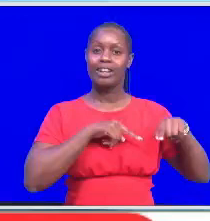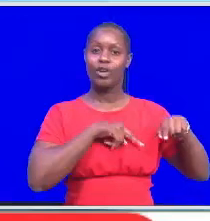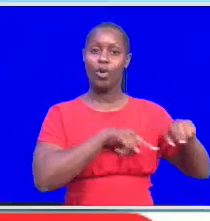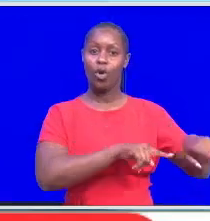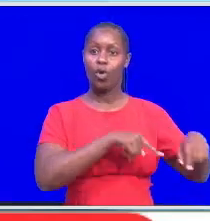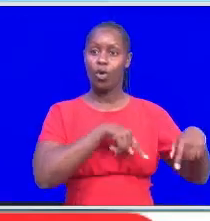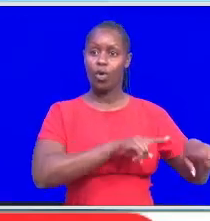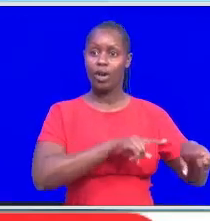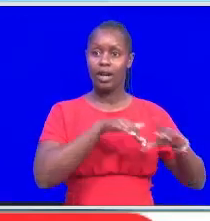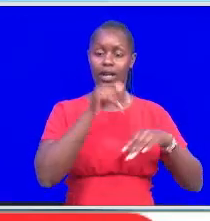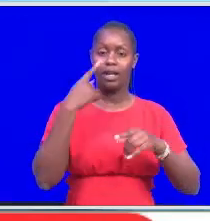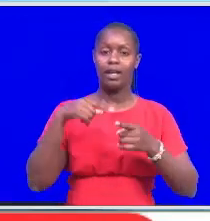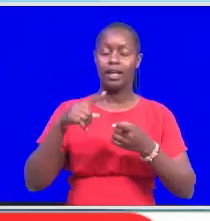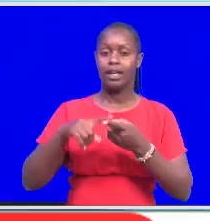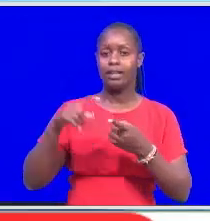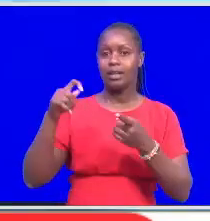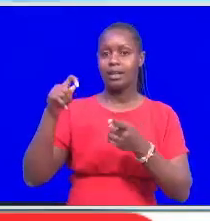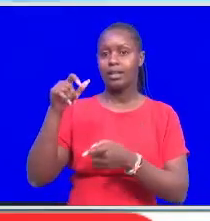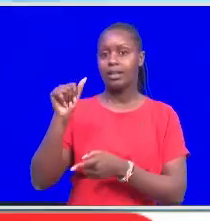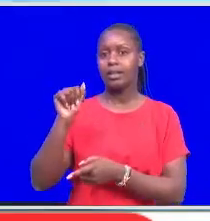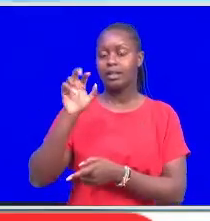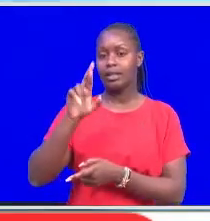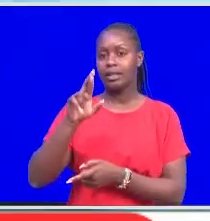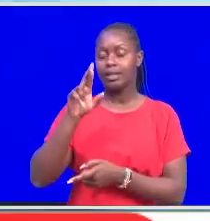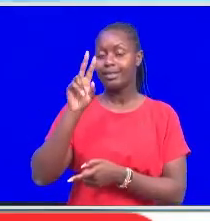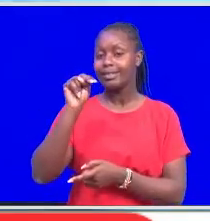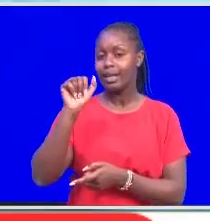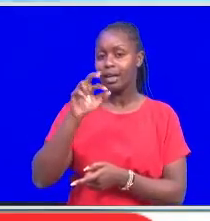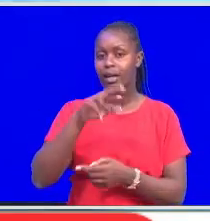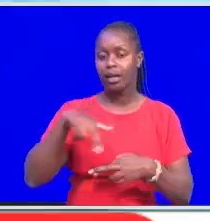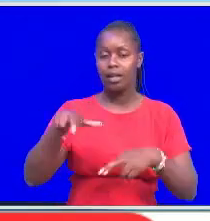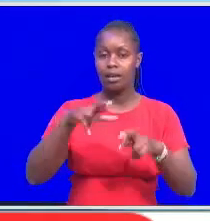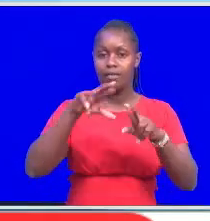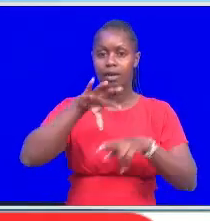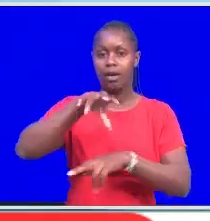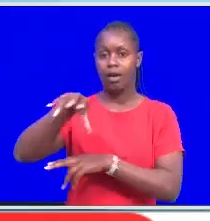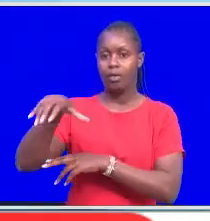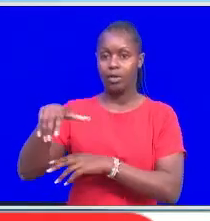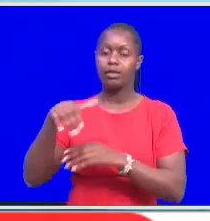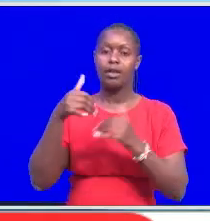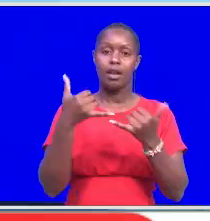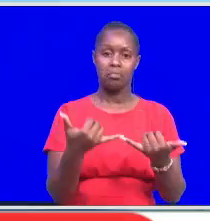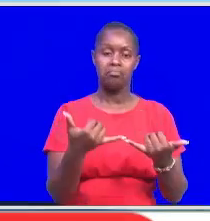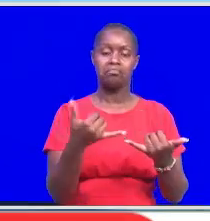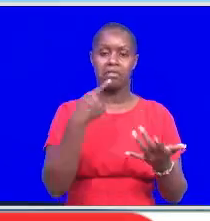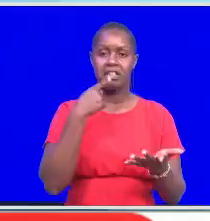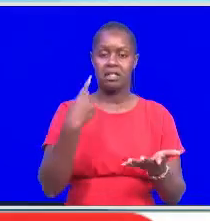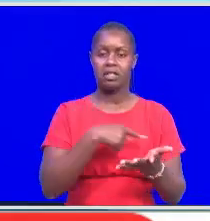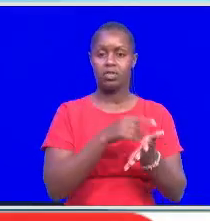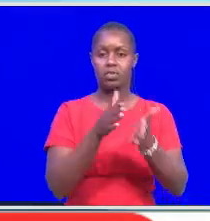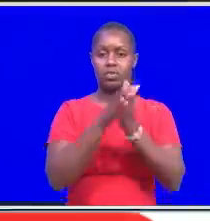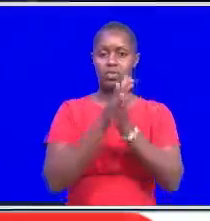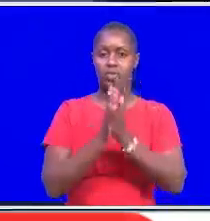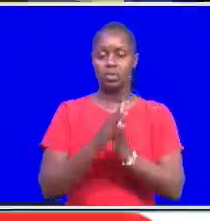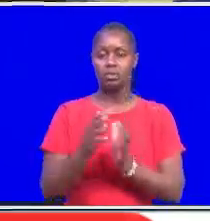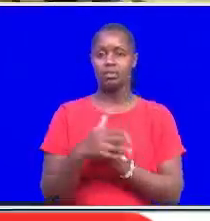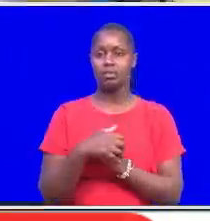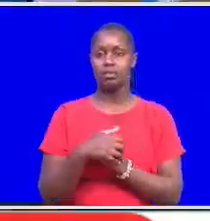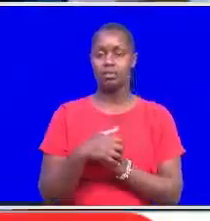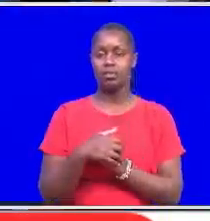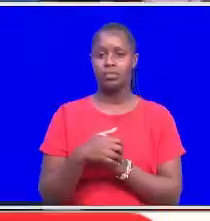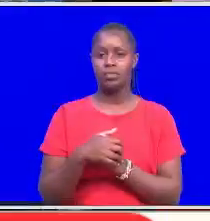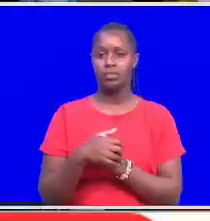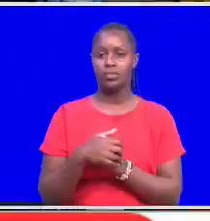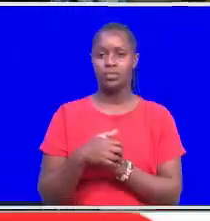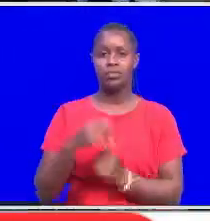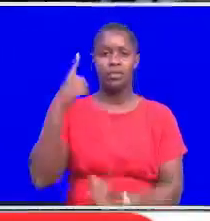Chilangat has visited a camp here in Nairobi and prepared this report for us on the plight of the victims.